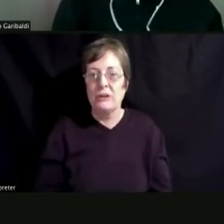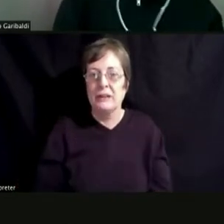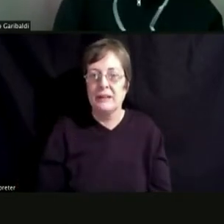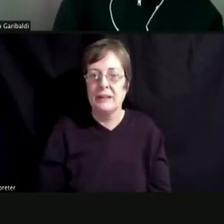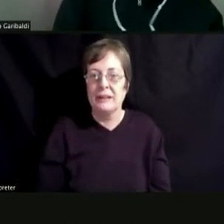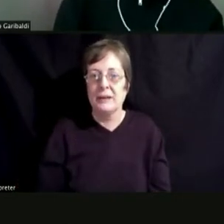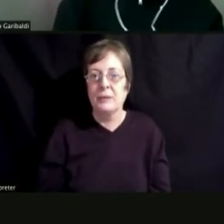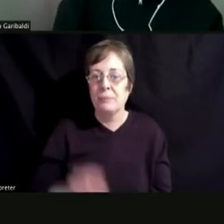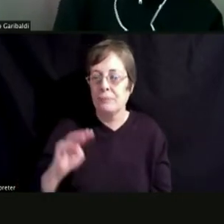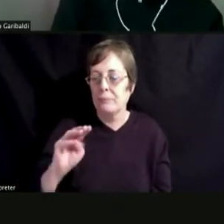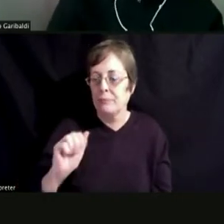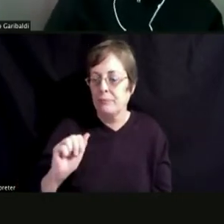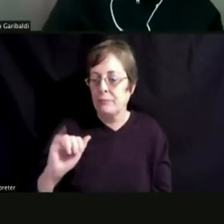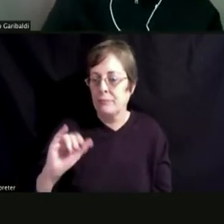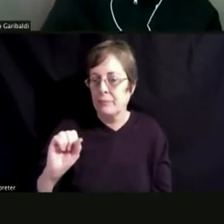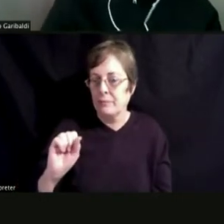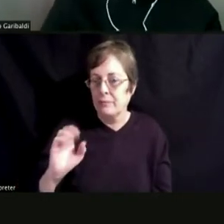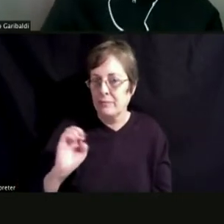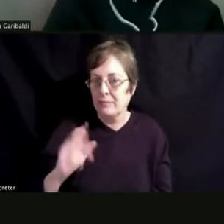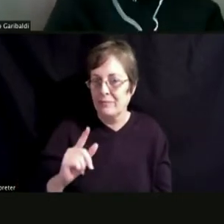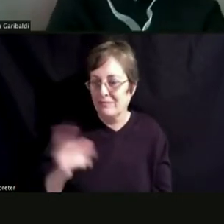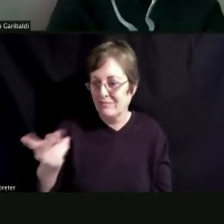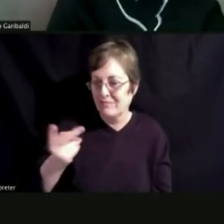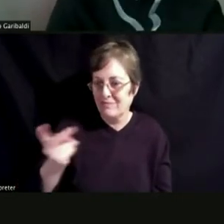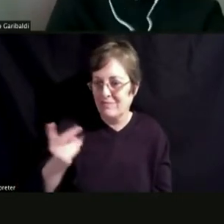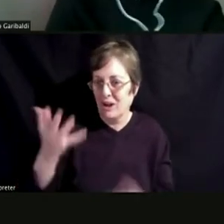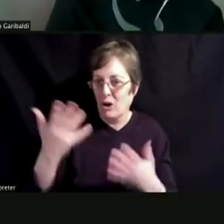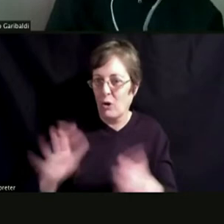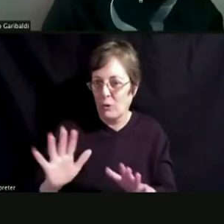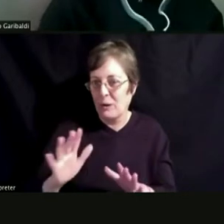I think Dr. Watkins and Dr. Chung have said it all.